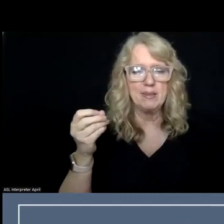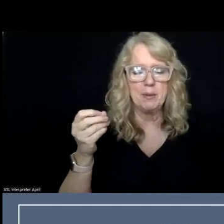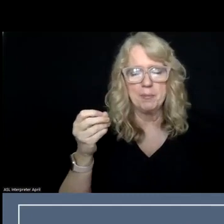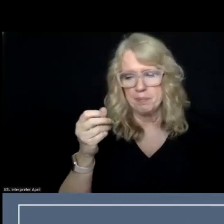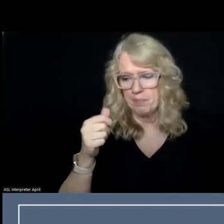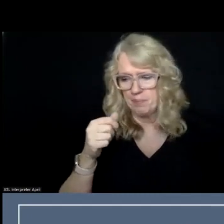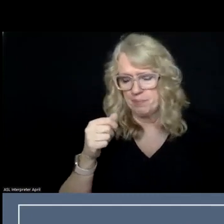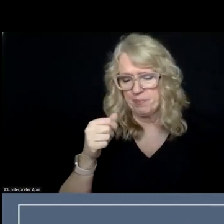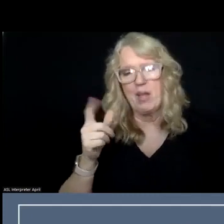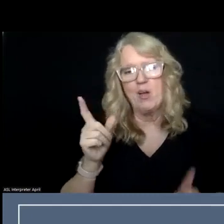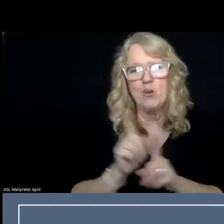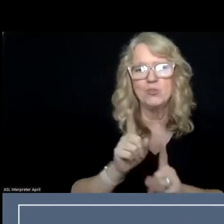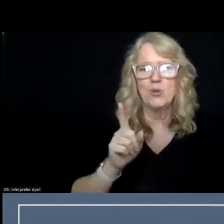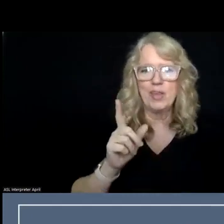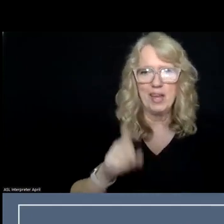they also have to